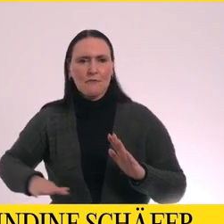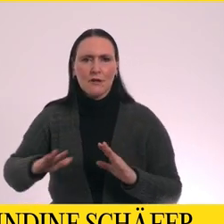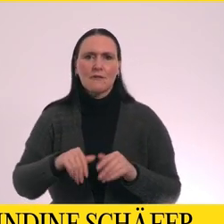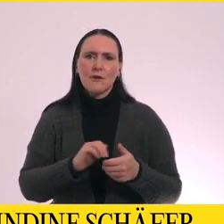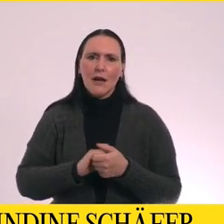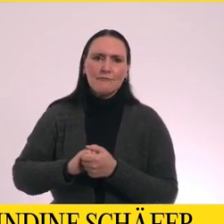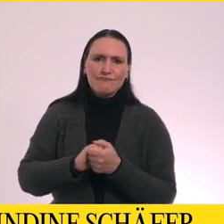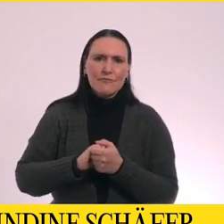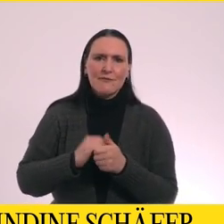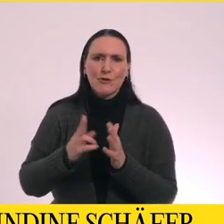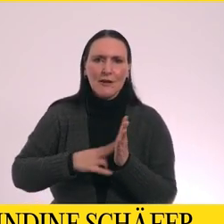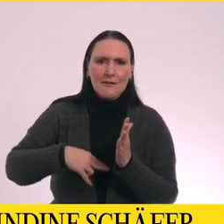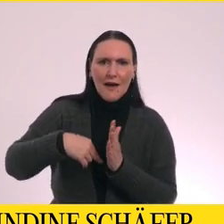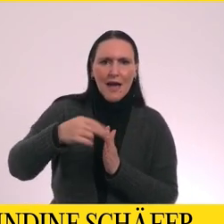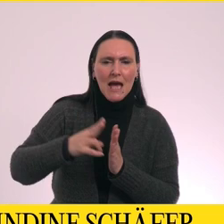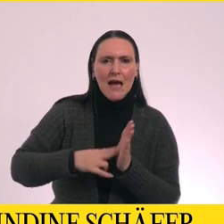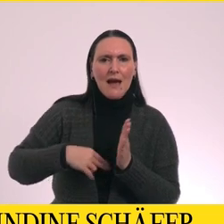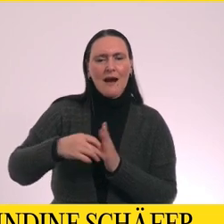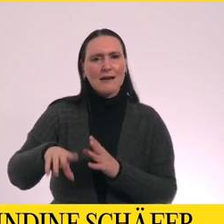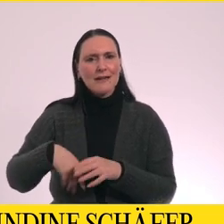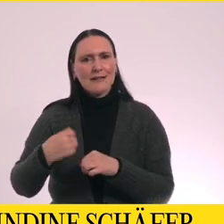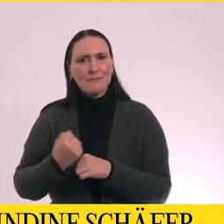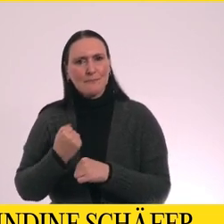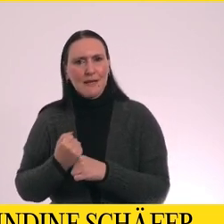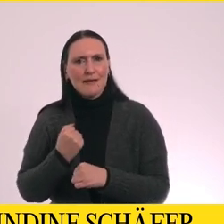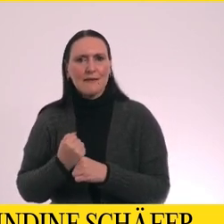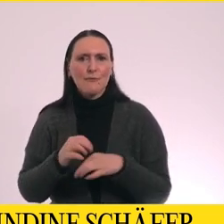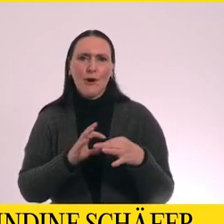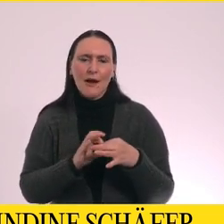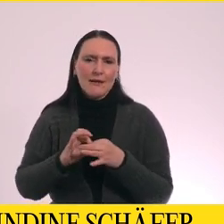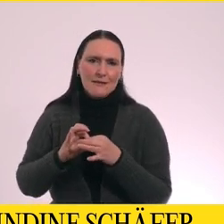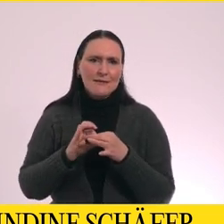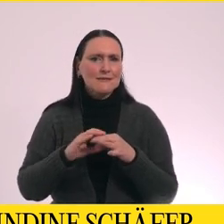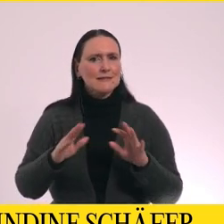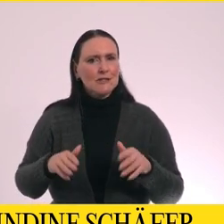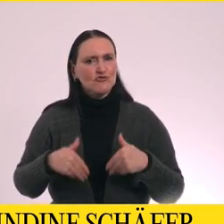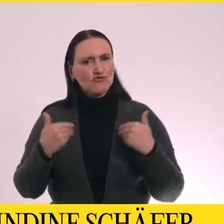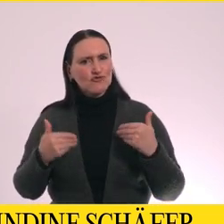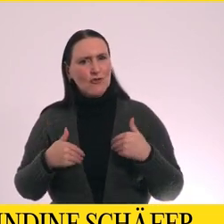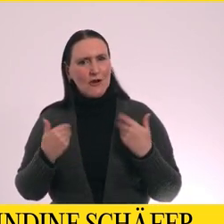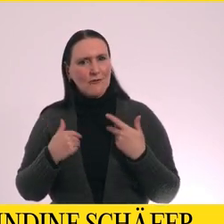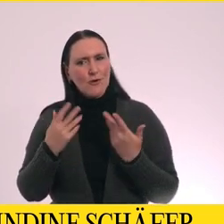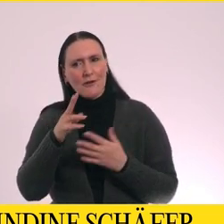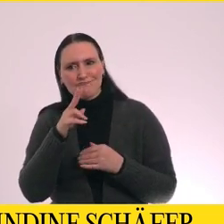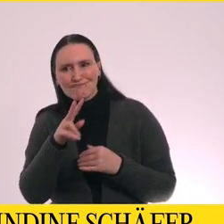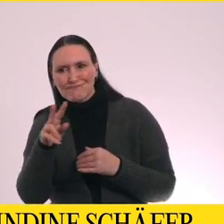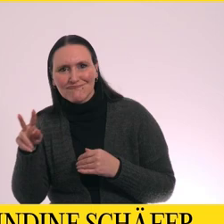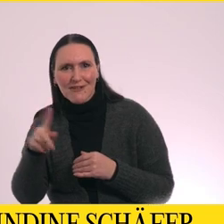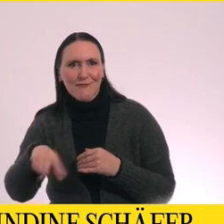art making is just always so joyful to watch and to be part of and to